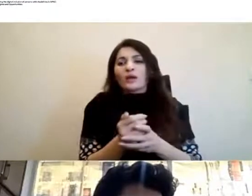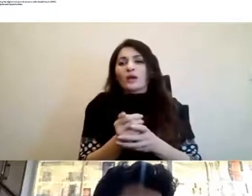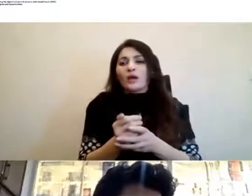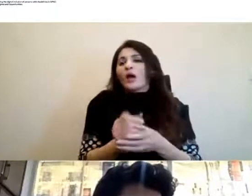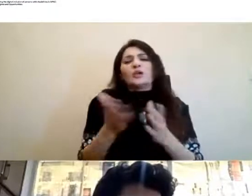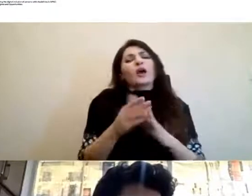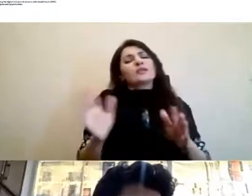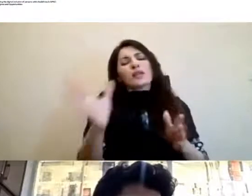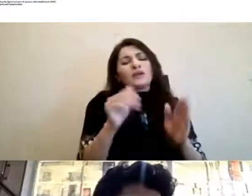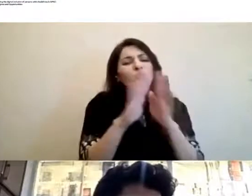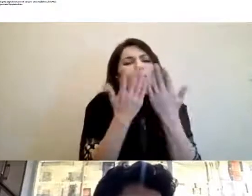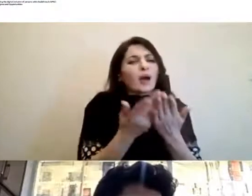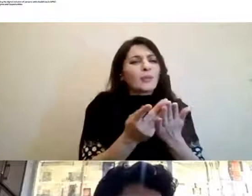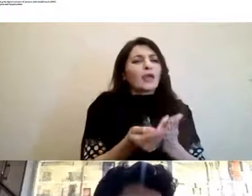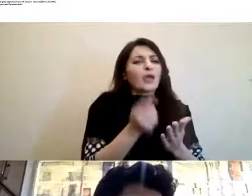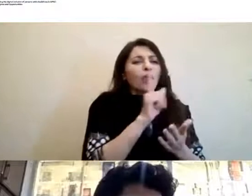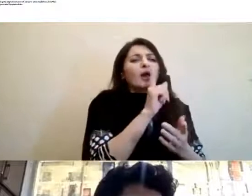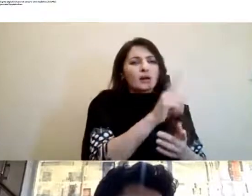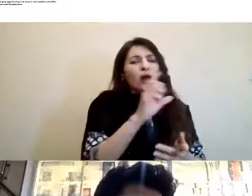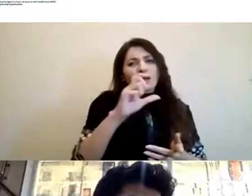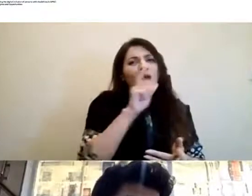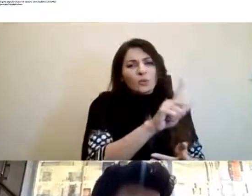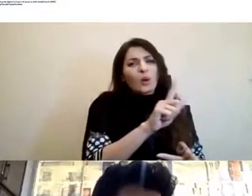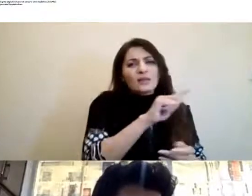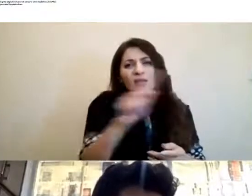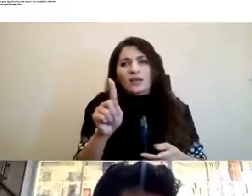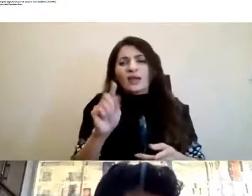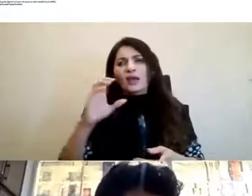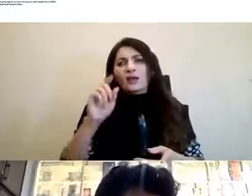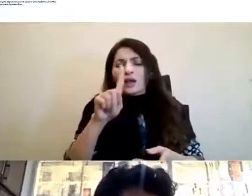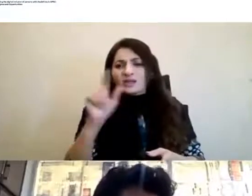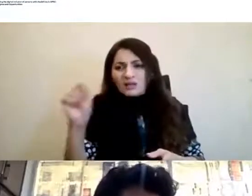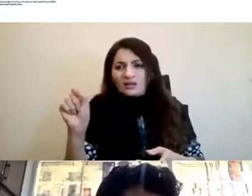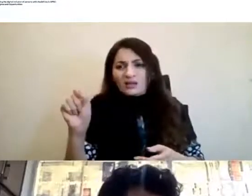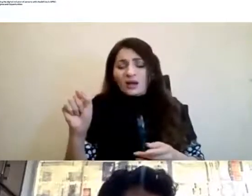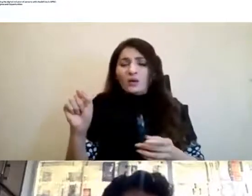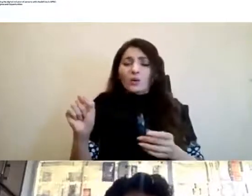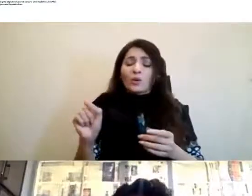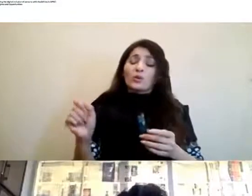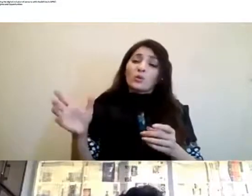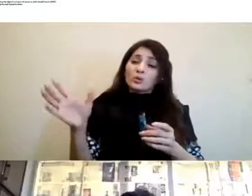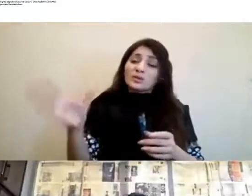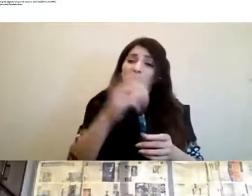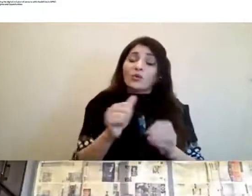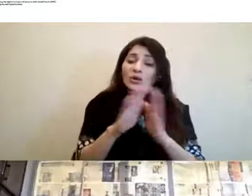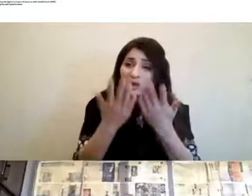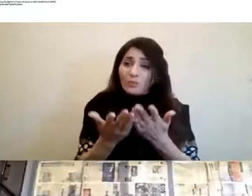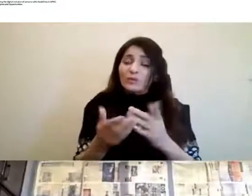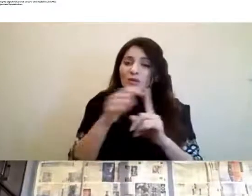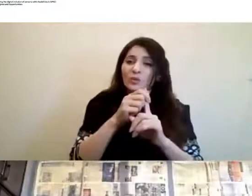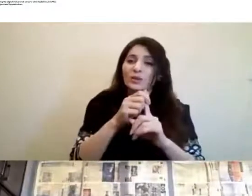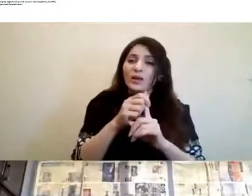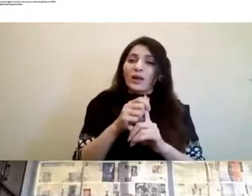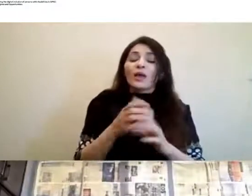12, are now accessible for people with disabilities. We are providing free books to the students with disabilities. And we